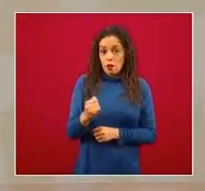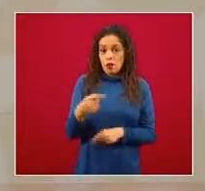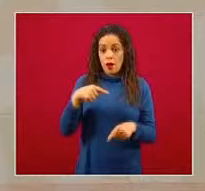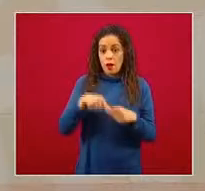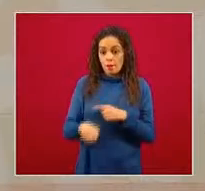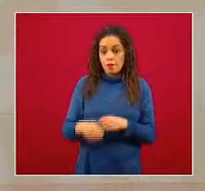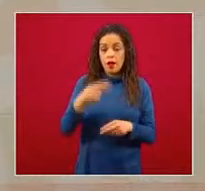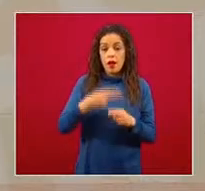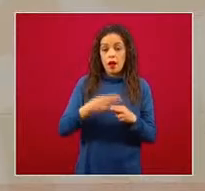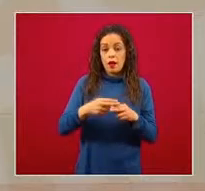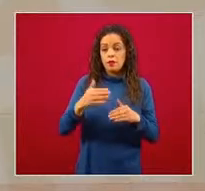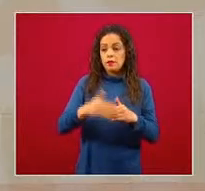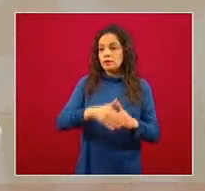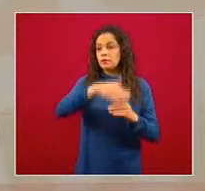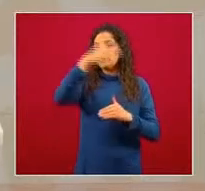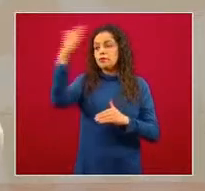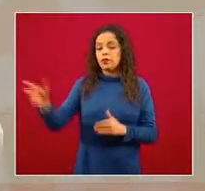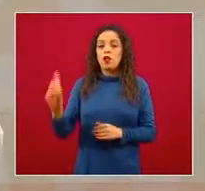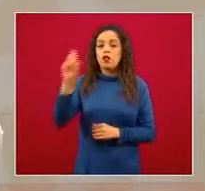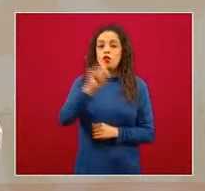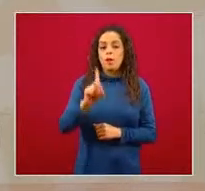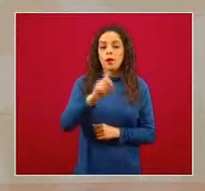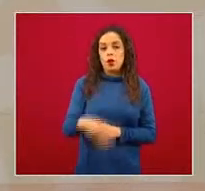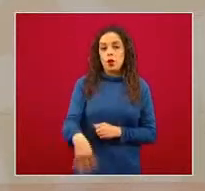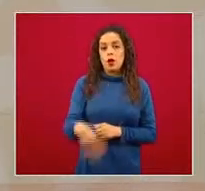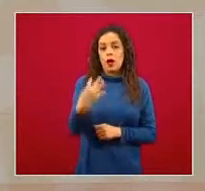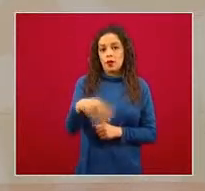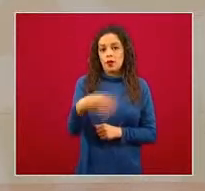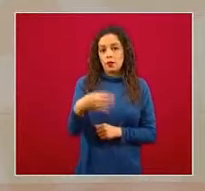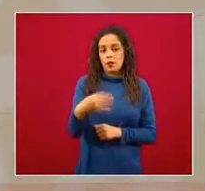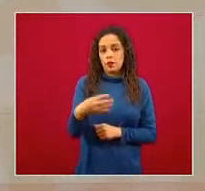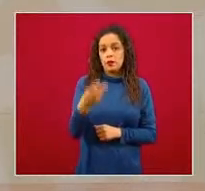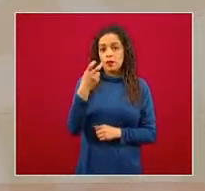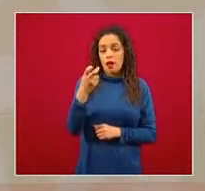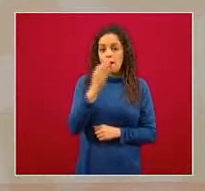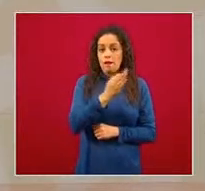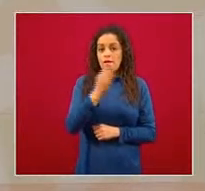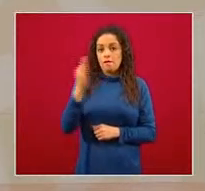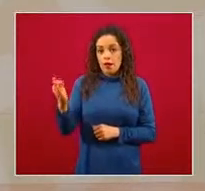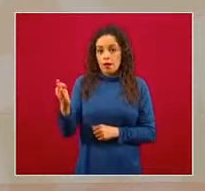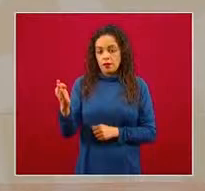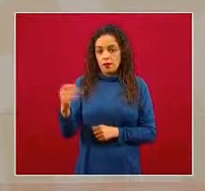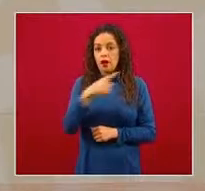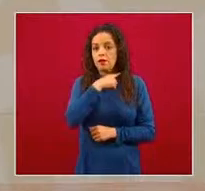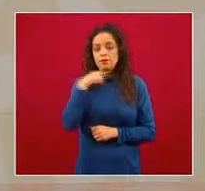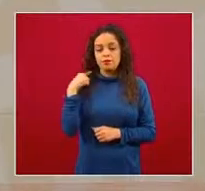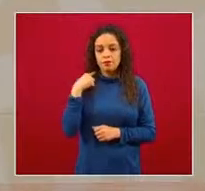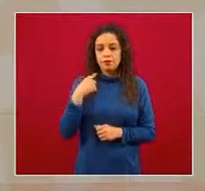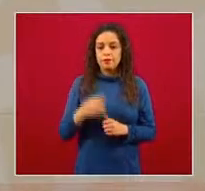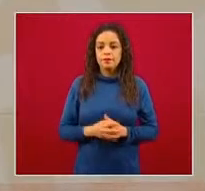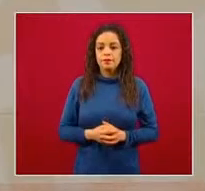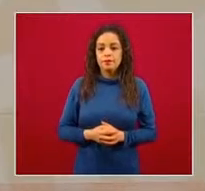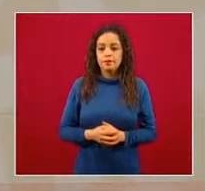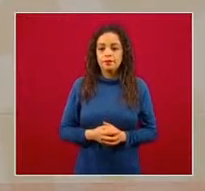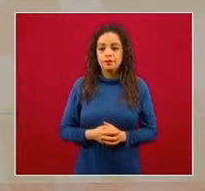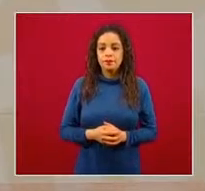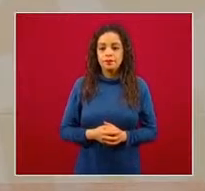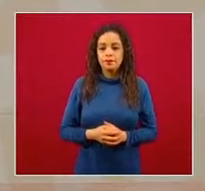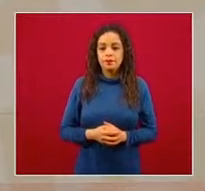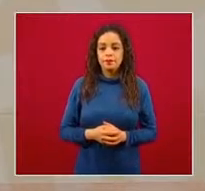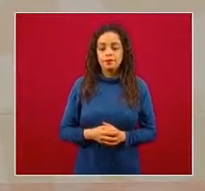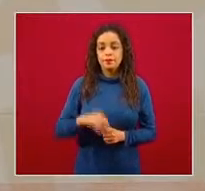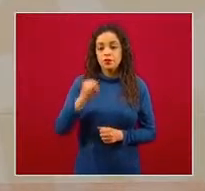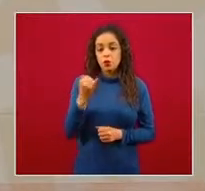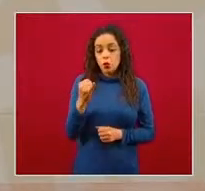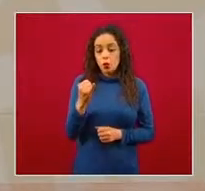and it will be current until Sunday the 14th. So next Friday on the 12th of June,